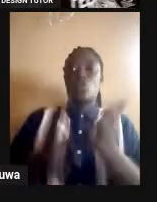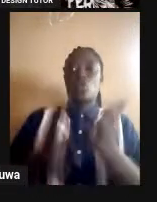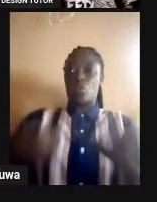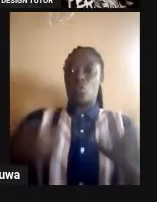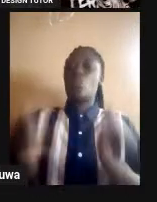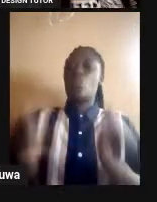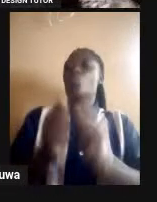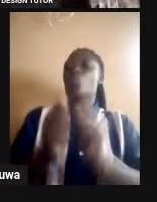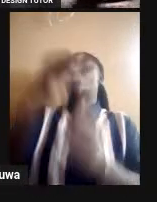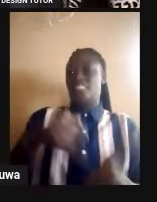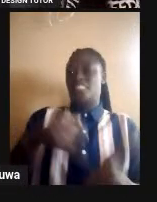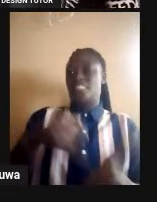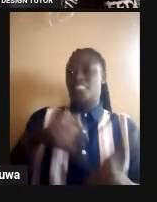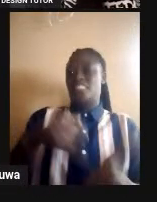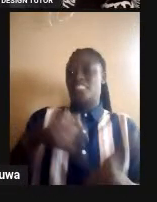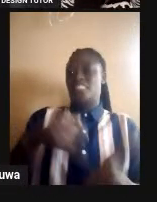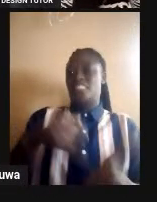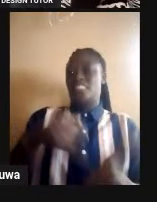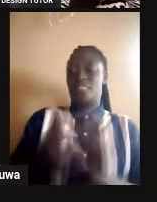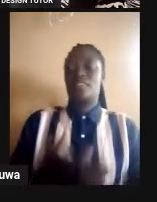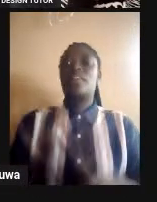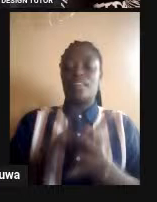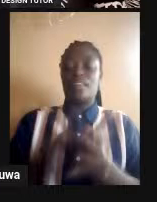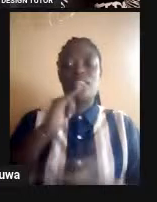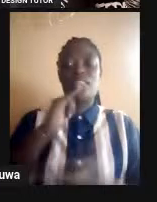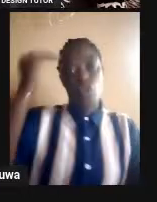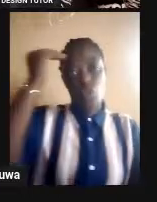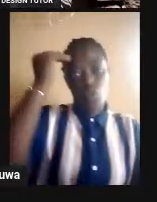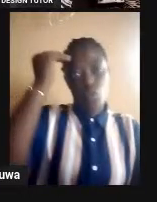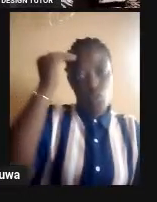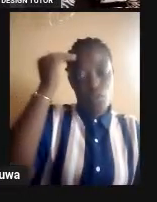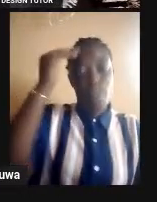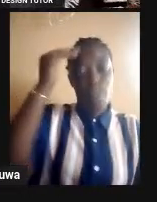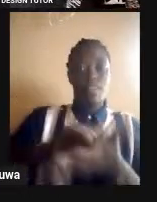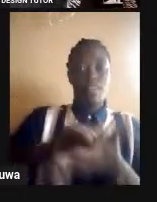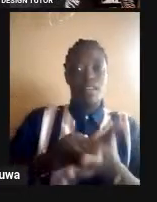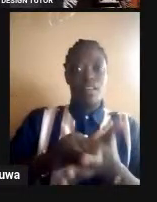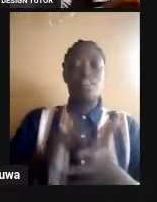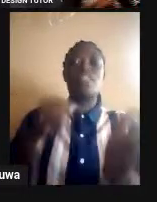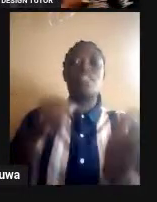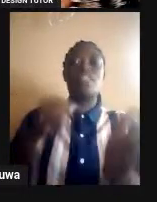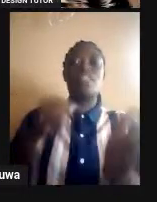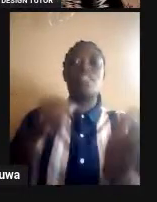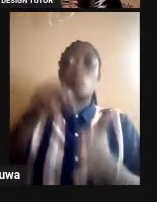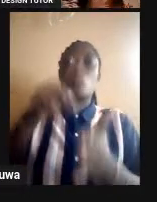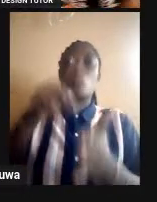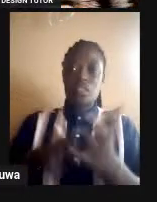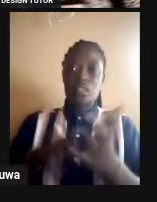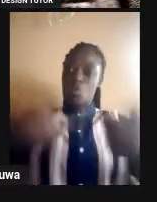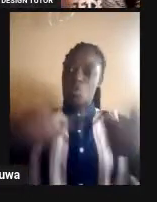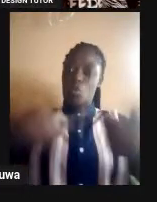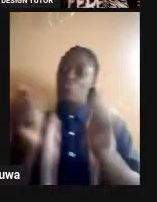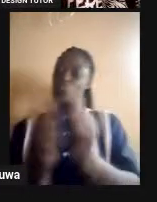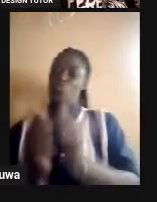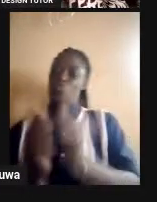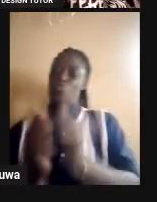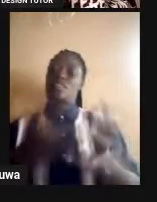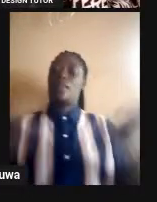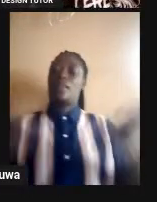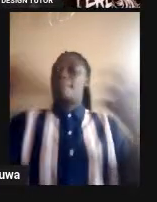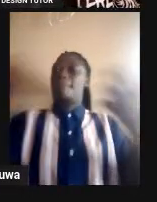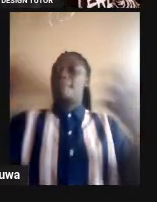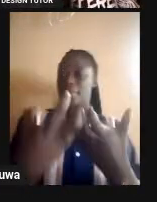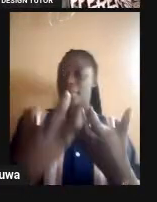that this is what goes with this size is what is required, and this size goes with this